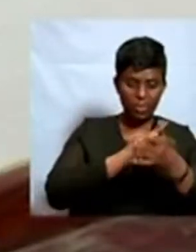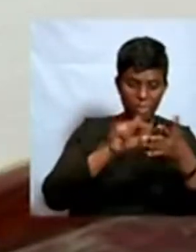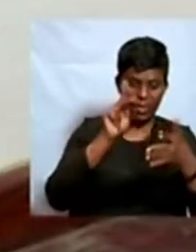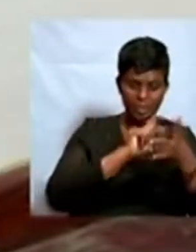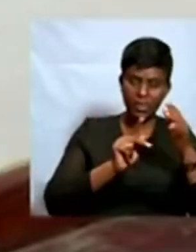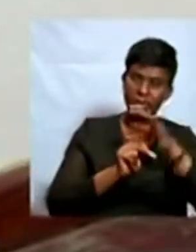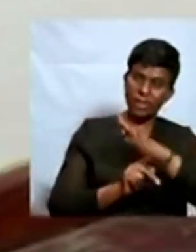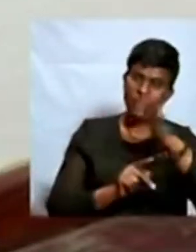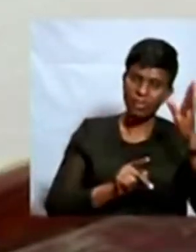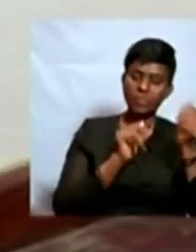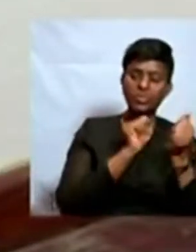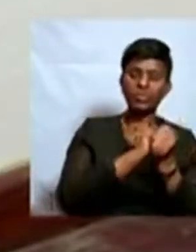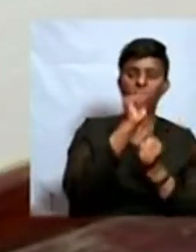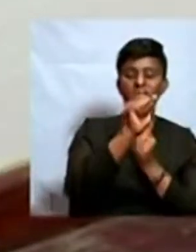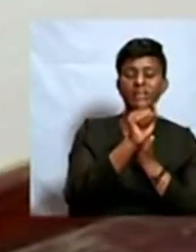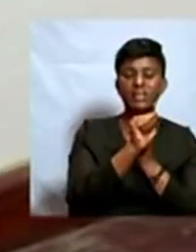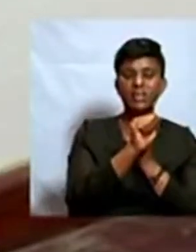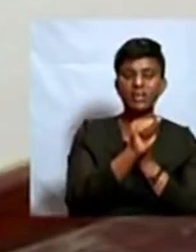to Solwezi.